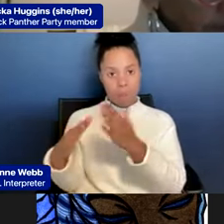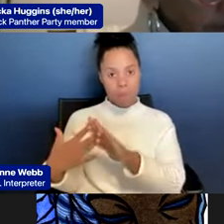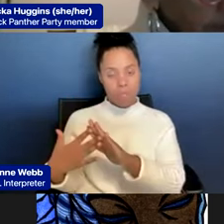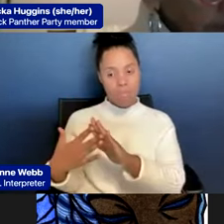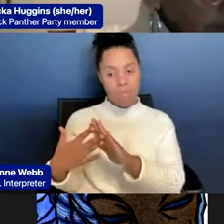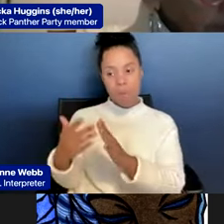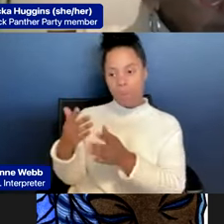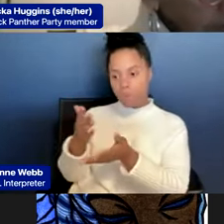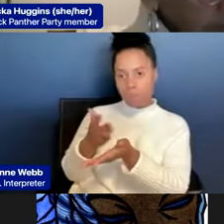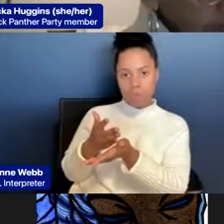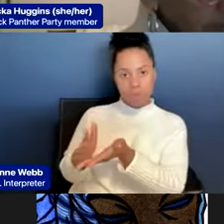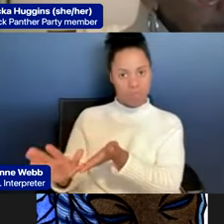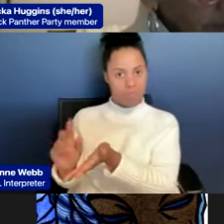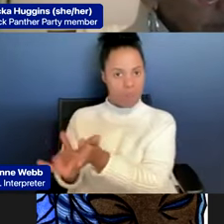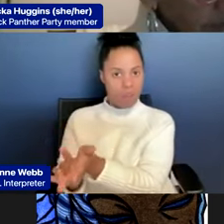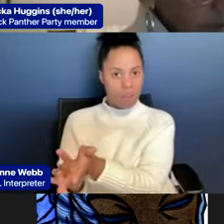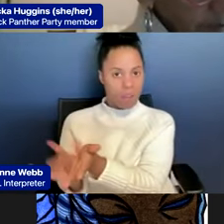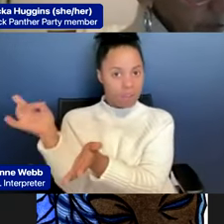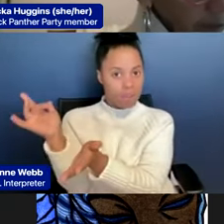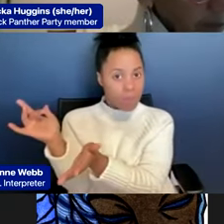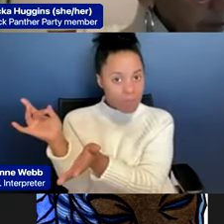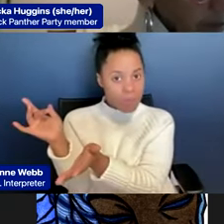a zone of exploitation, a zone